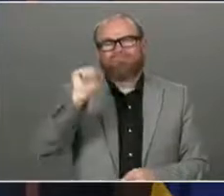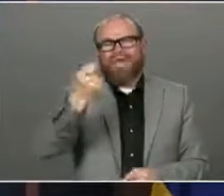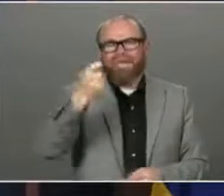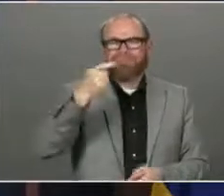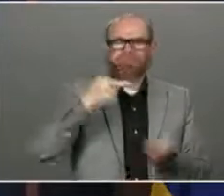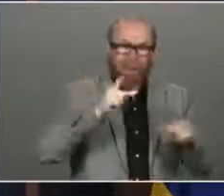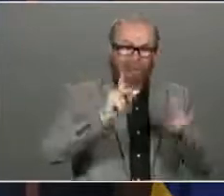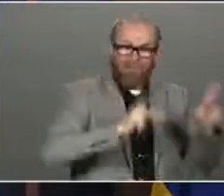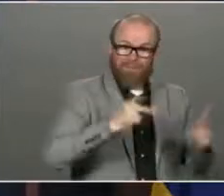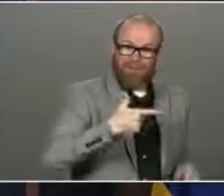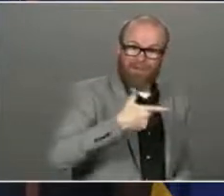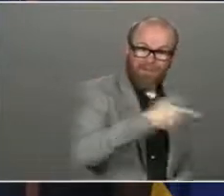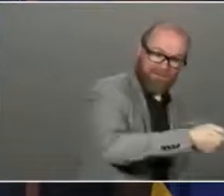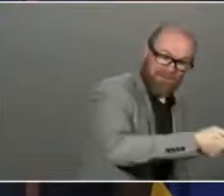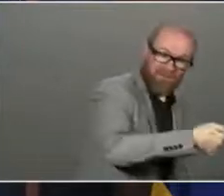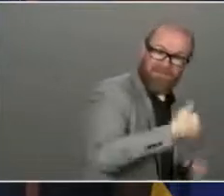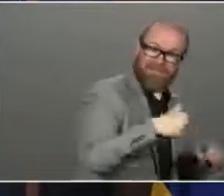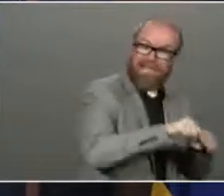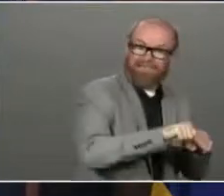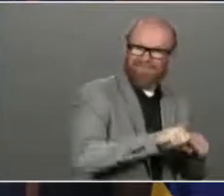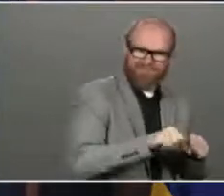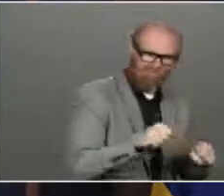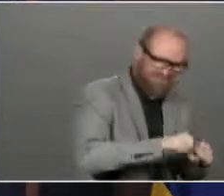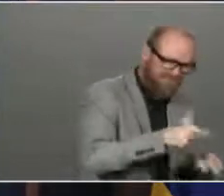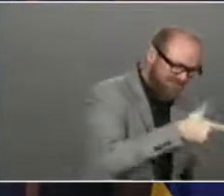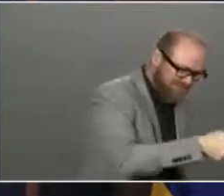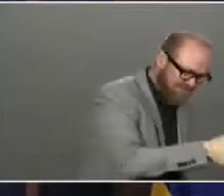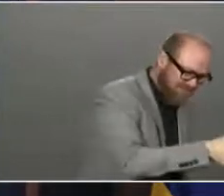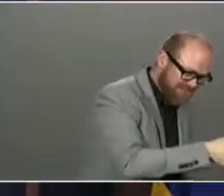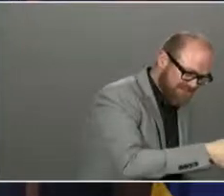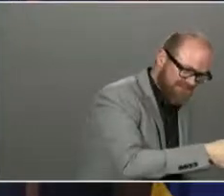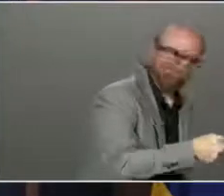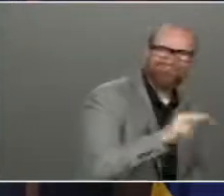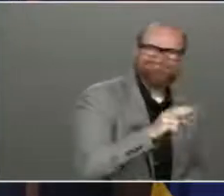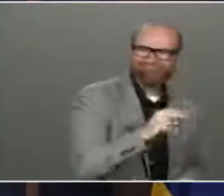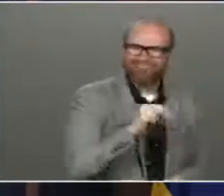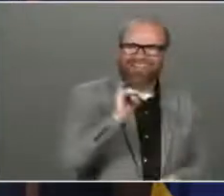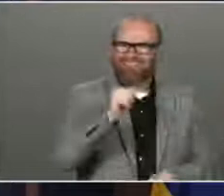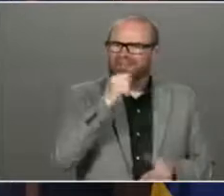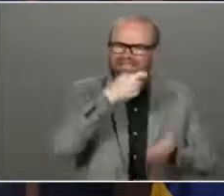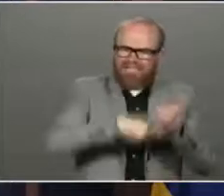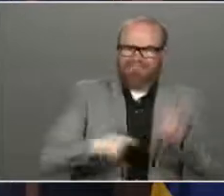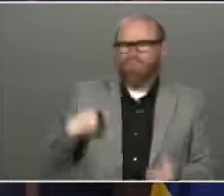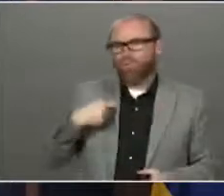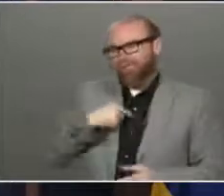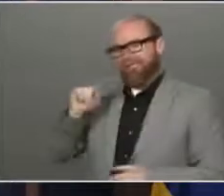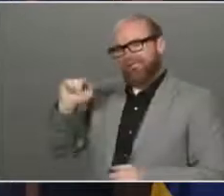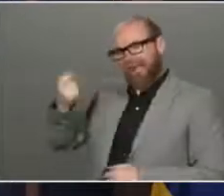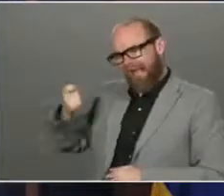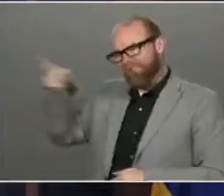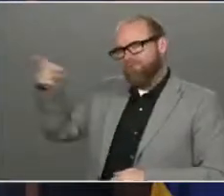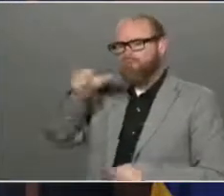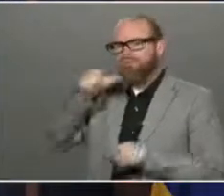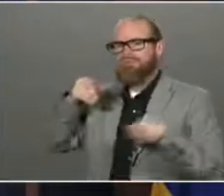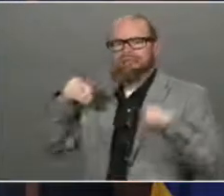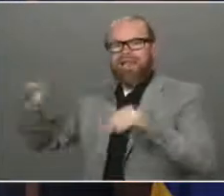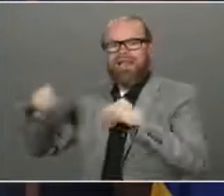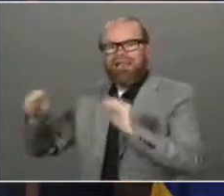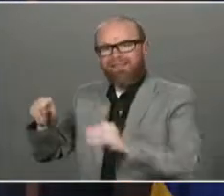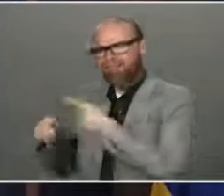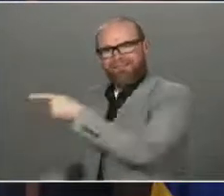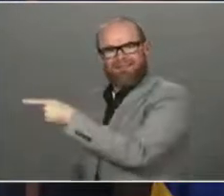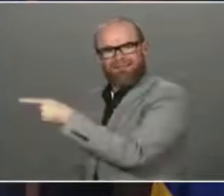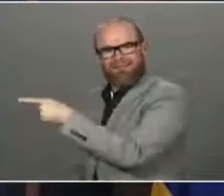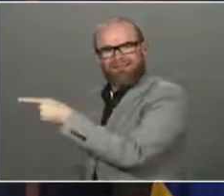so any tax relief that comes doesn't automatically get passed on to consumers, or doesn't have to be passed on to consumers.